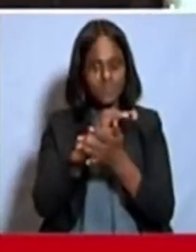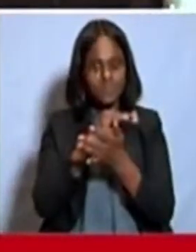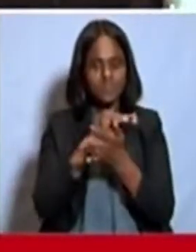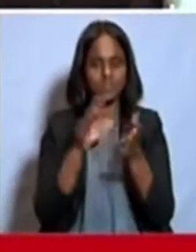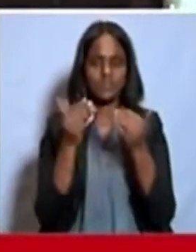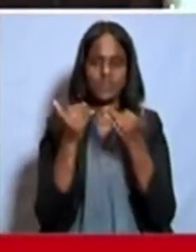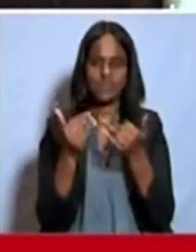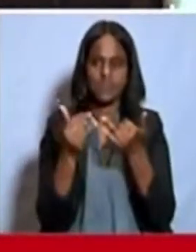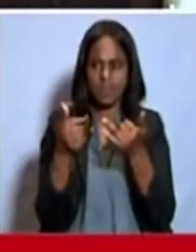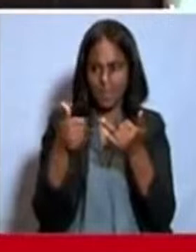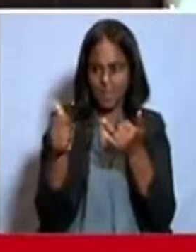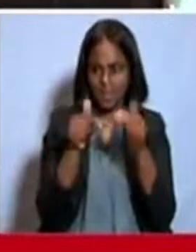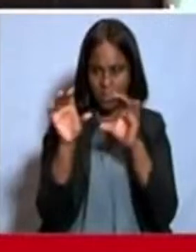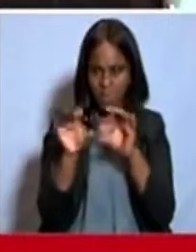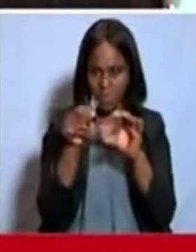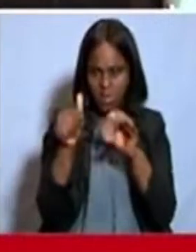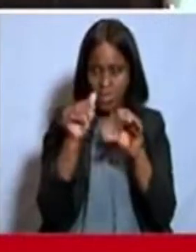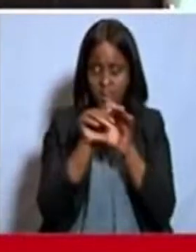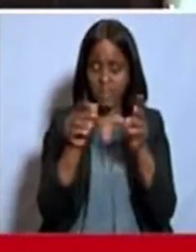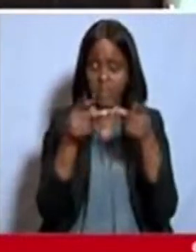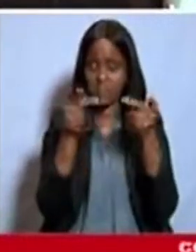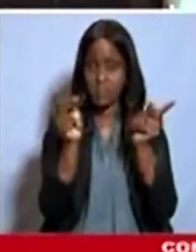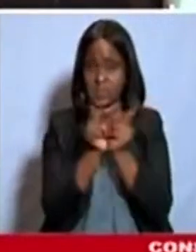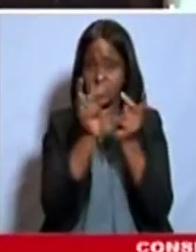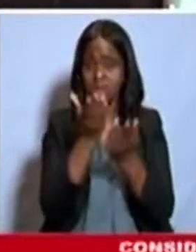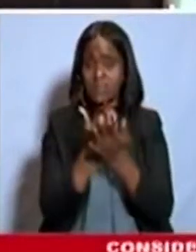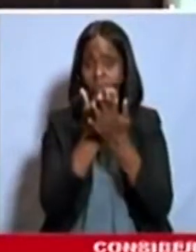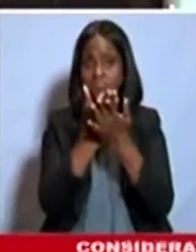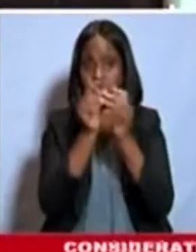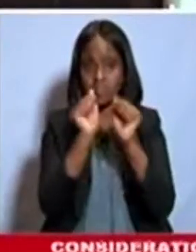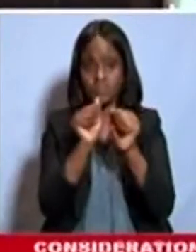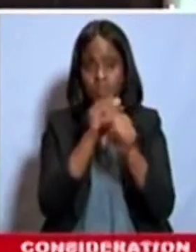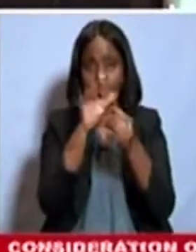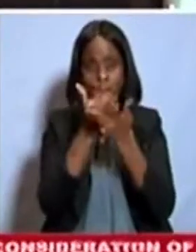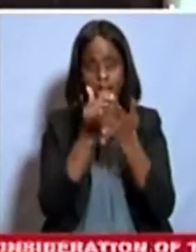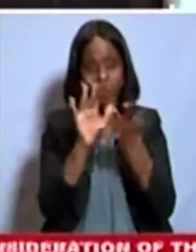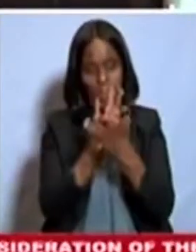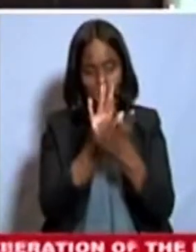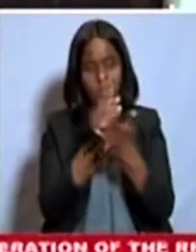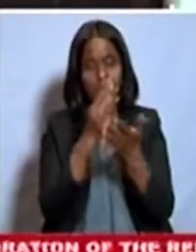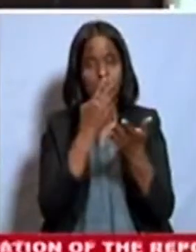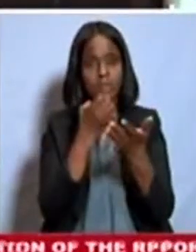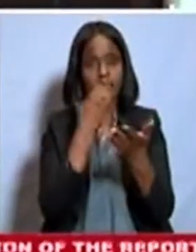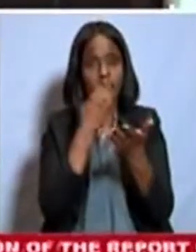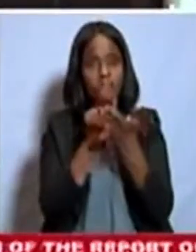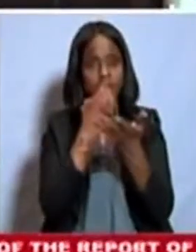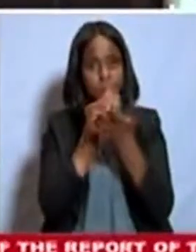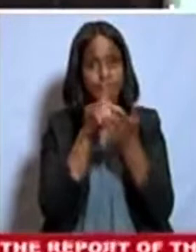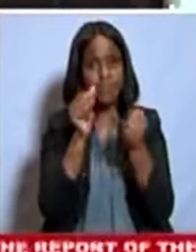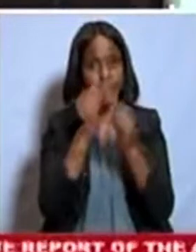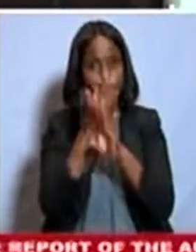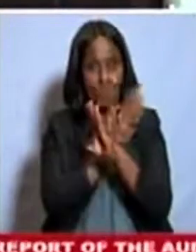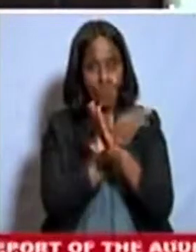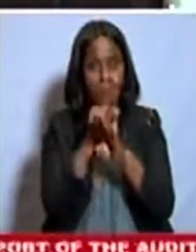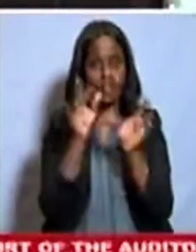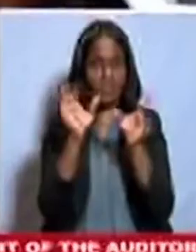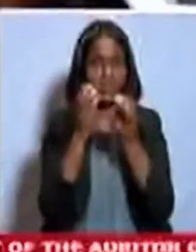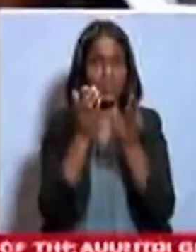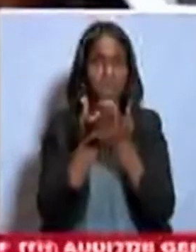Are you in a position to submit these affidavits before this committee? I submit,